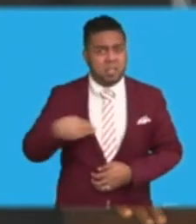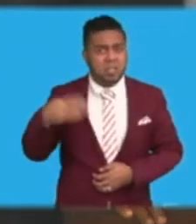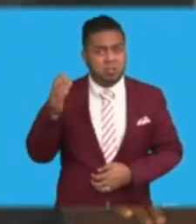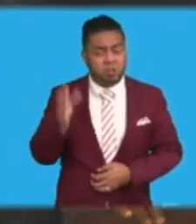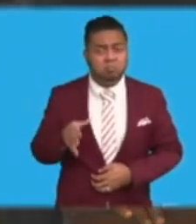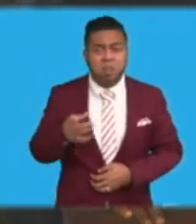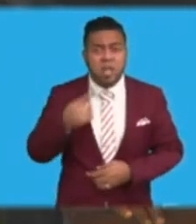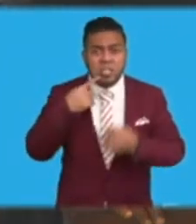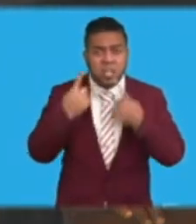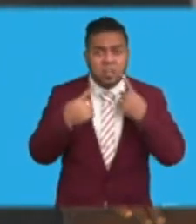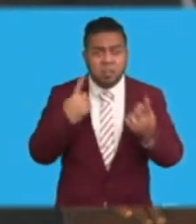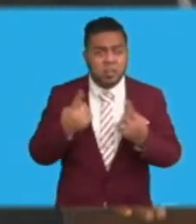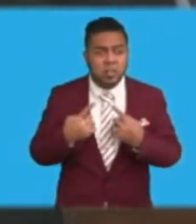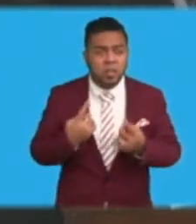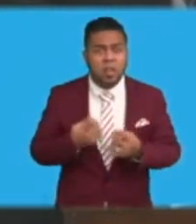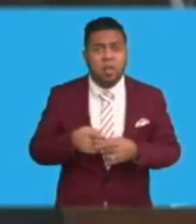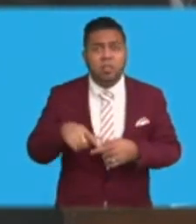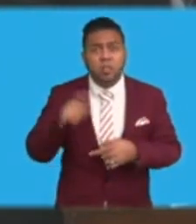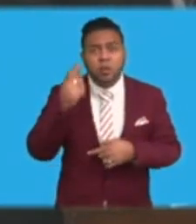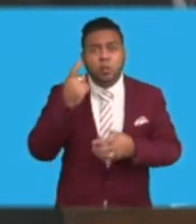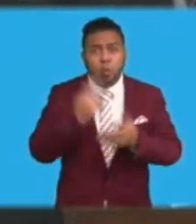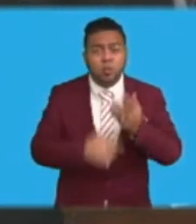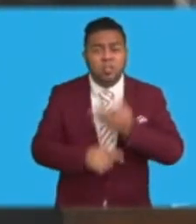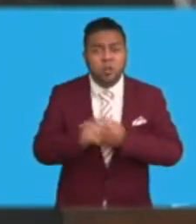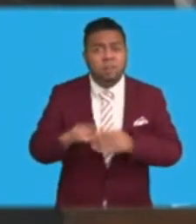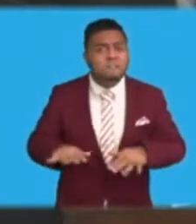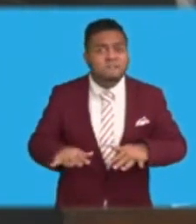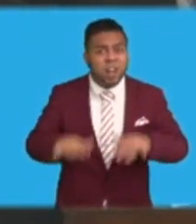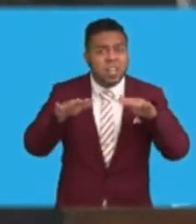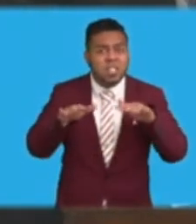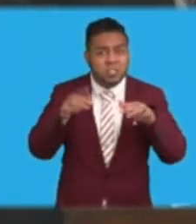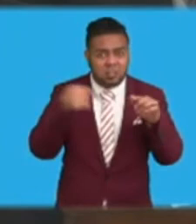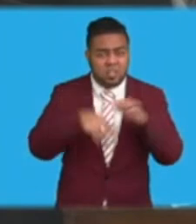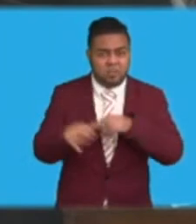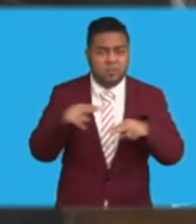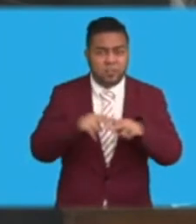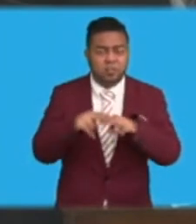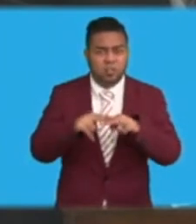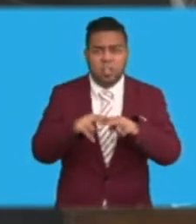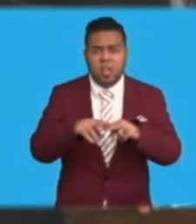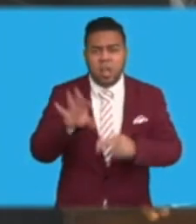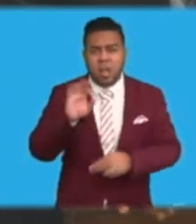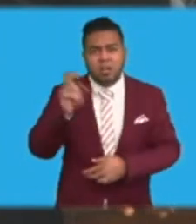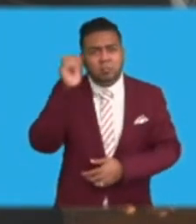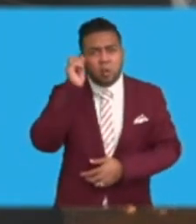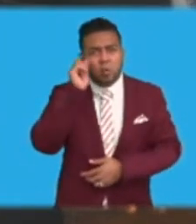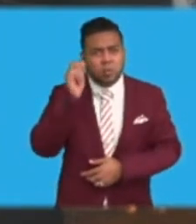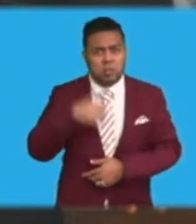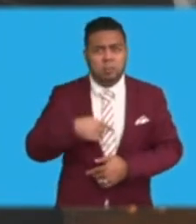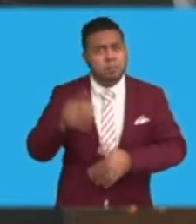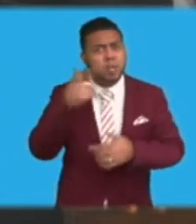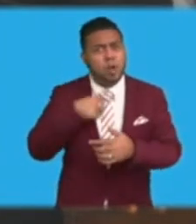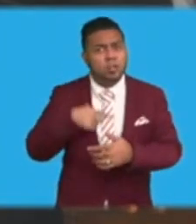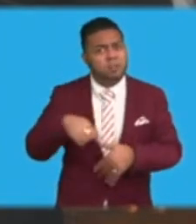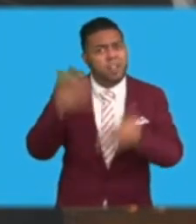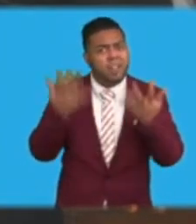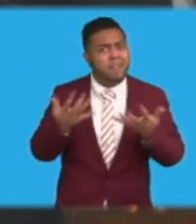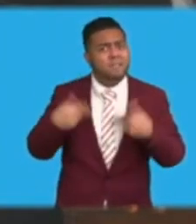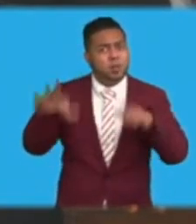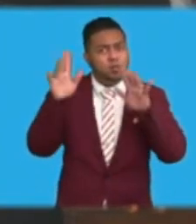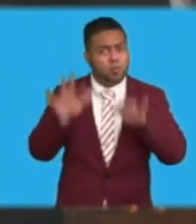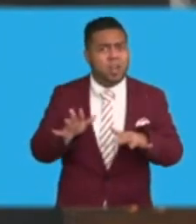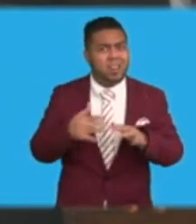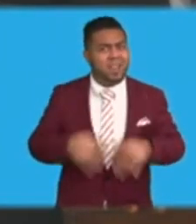of flooding in Fiji, given the misunderstanding about that it is only due to heavy rain that we have flooding, but there are